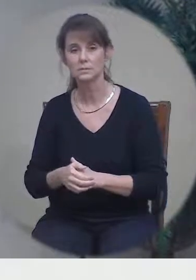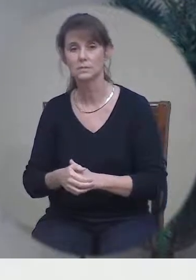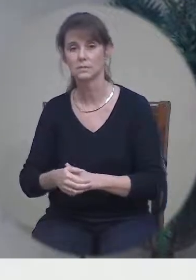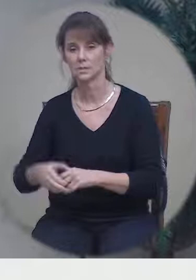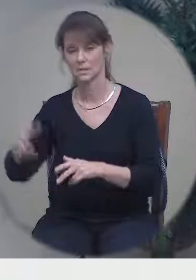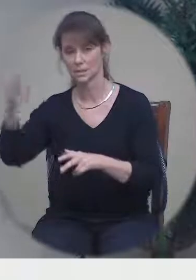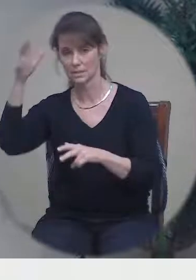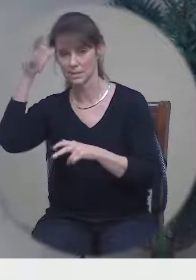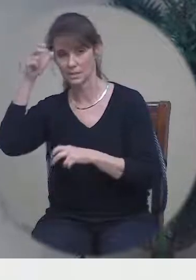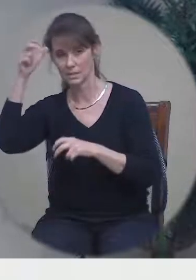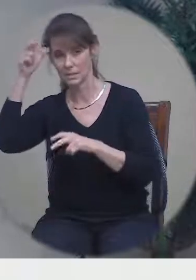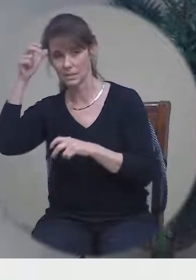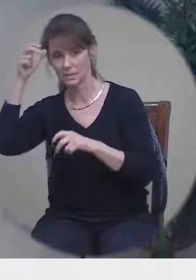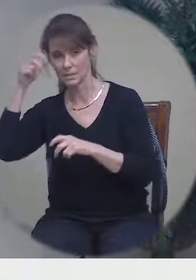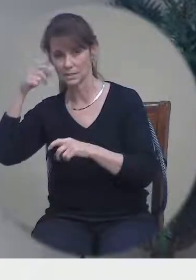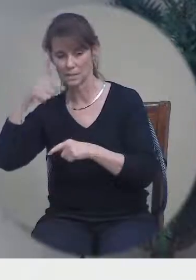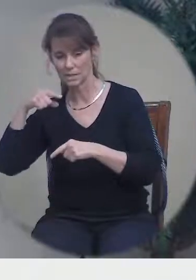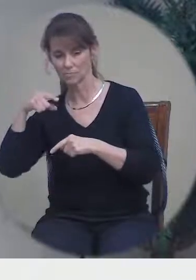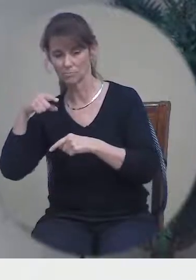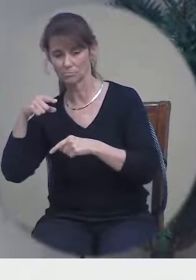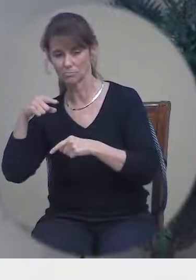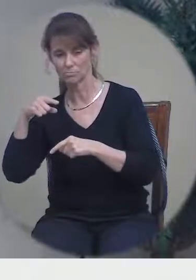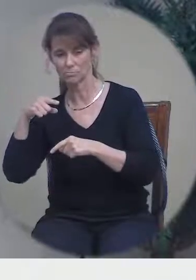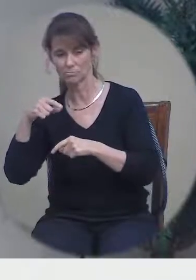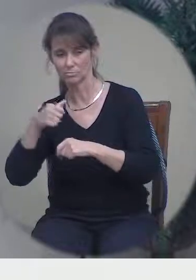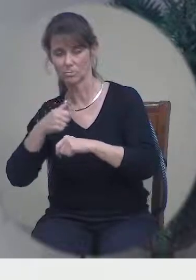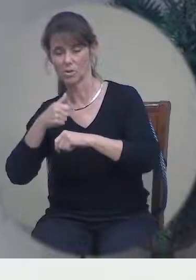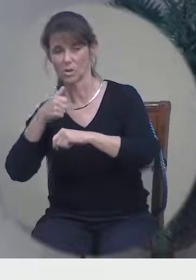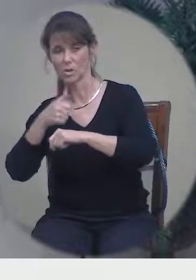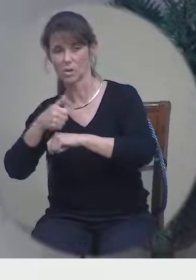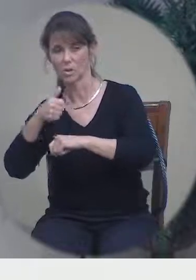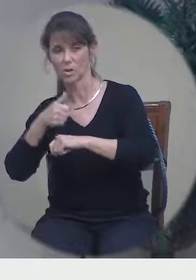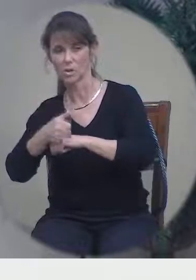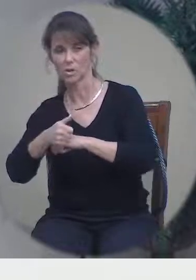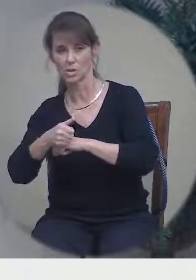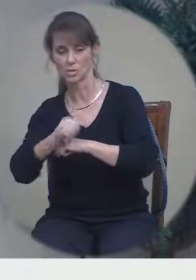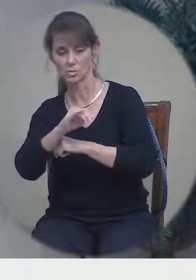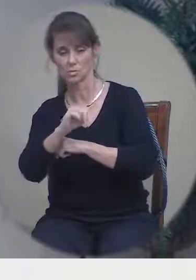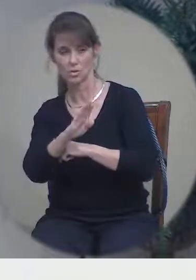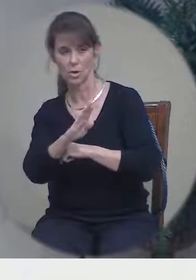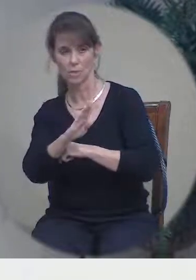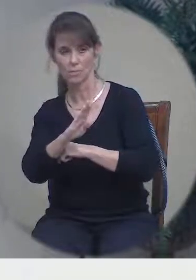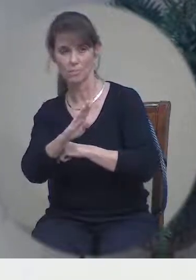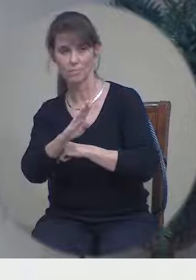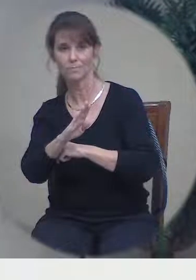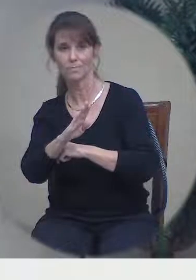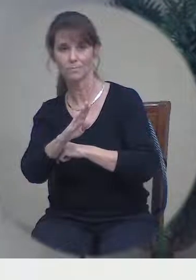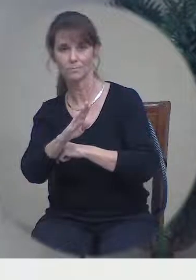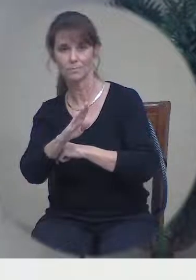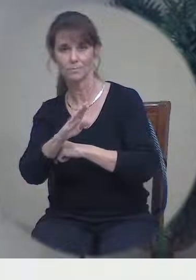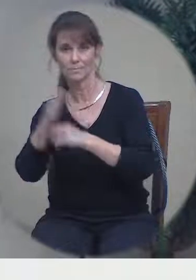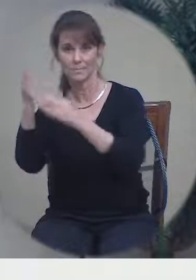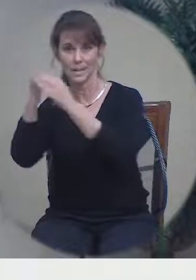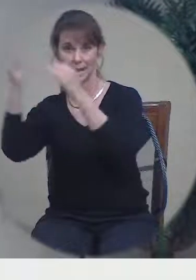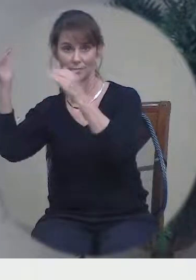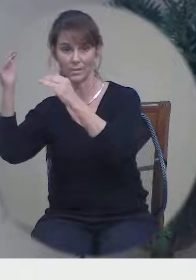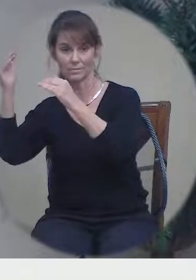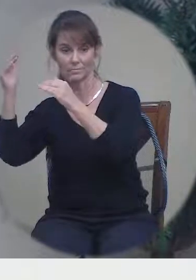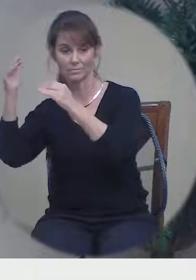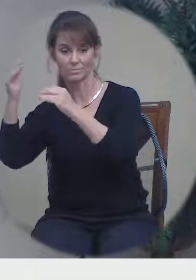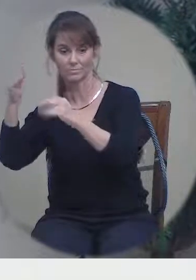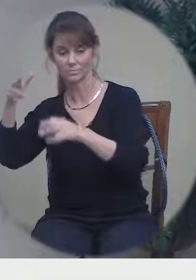earth. Now, we're not going to spend a lot of time at this point on that kind of interplay, but let me just ask you this